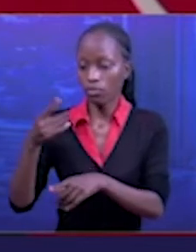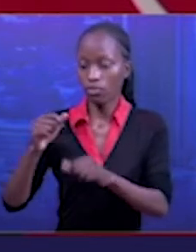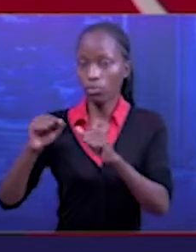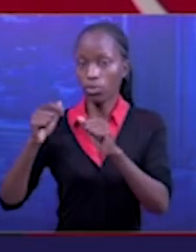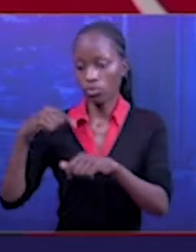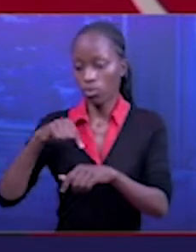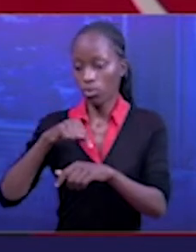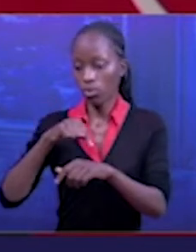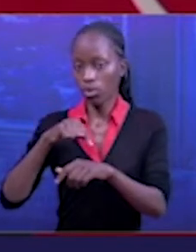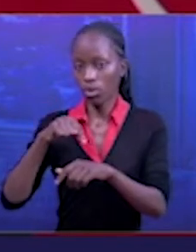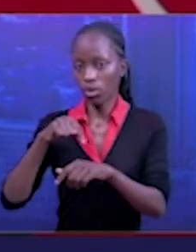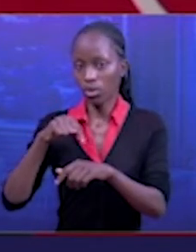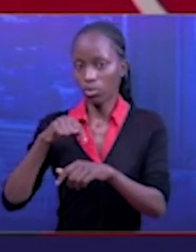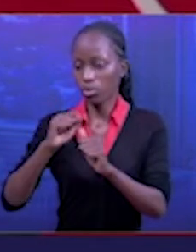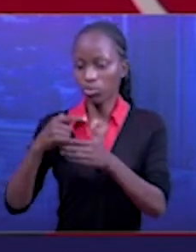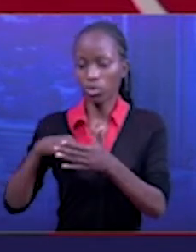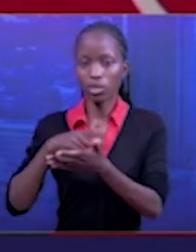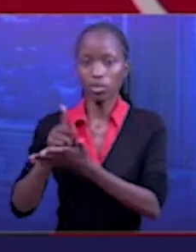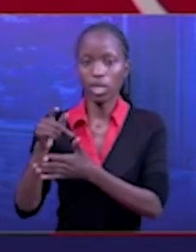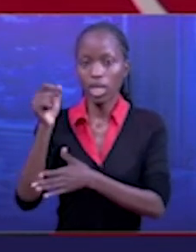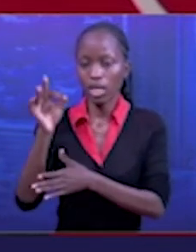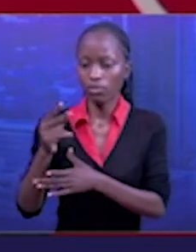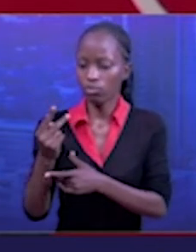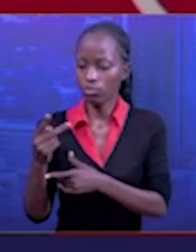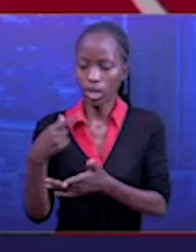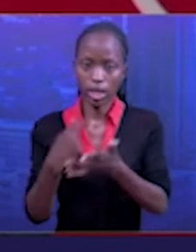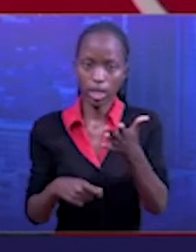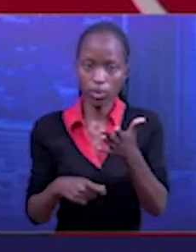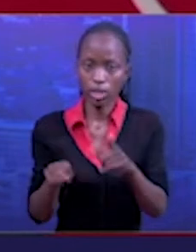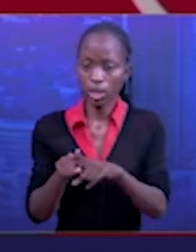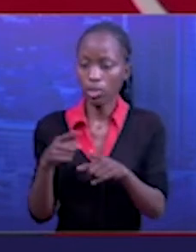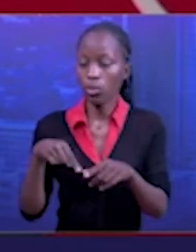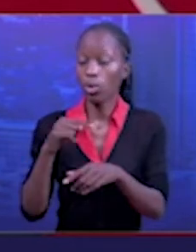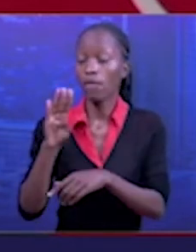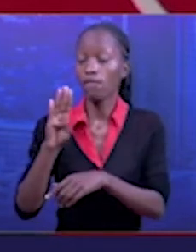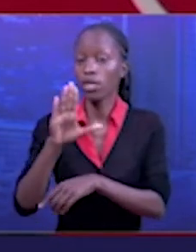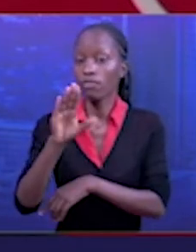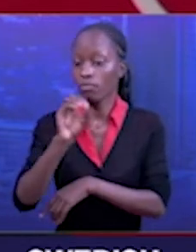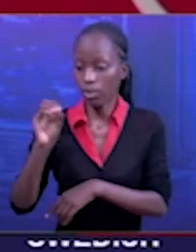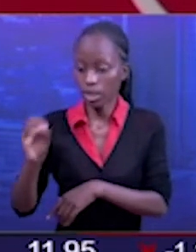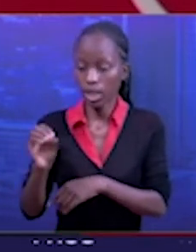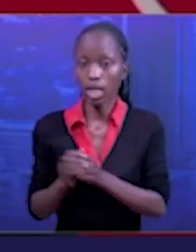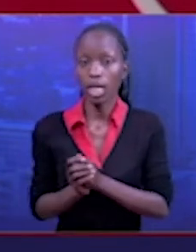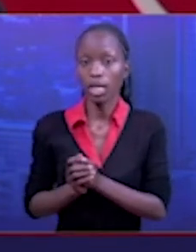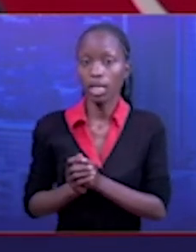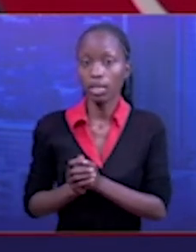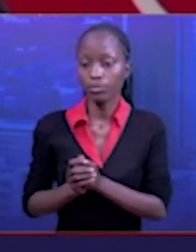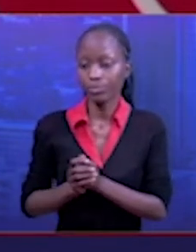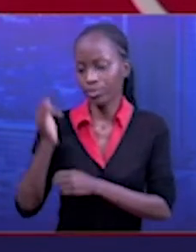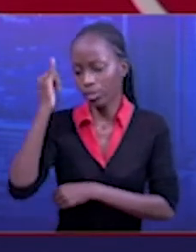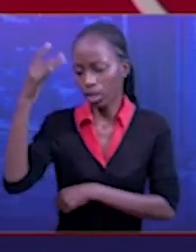P&L. So when you look at our cost to income ratio, we are at 45%. Assuming we keep it